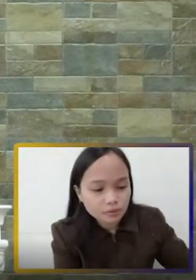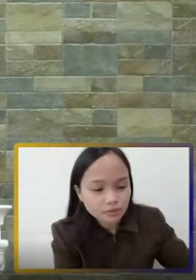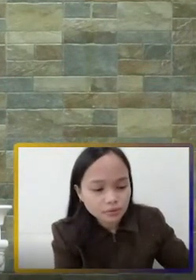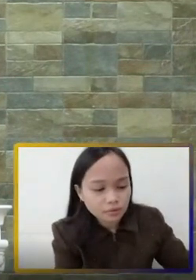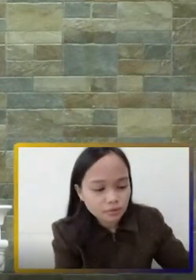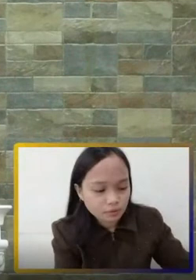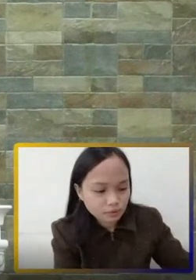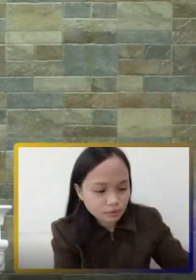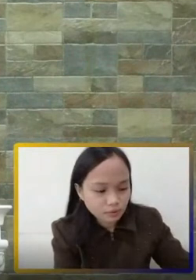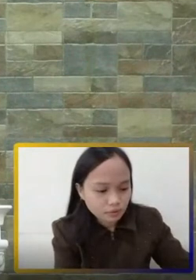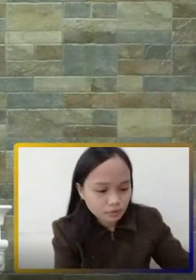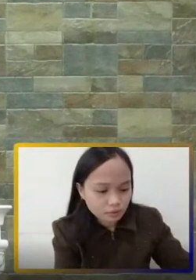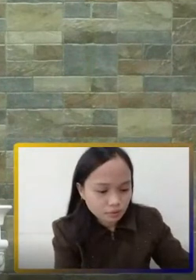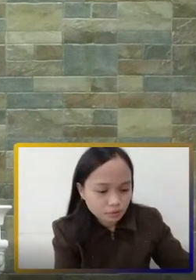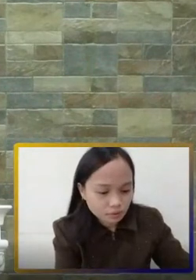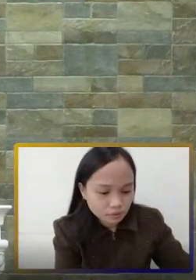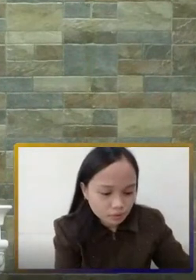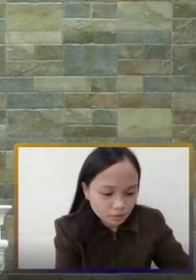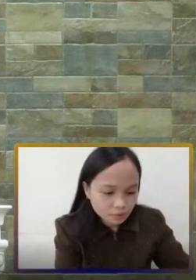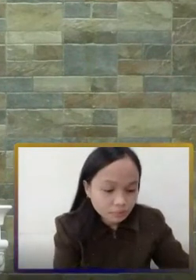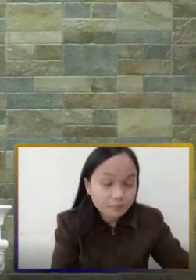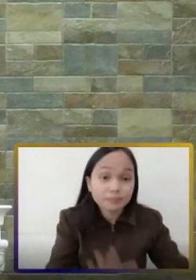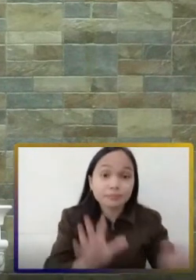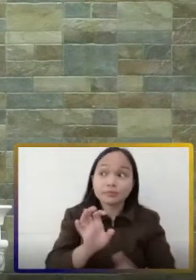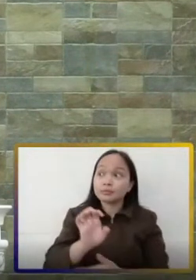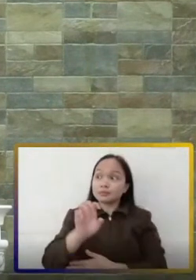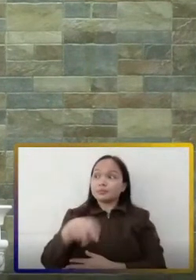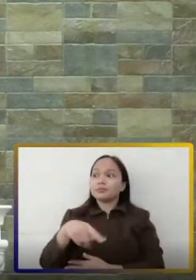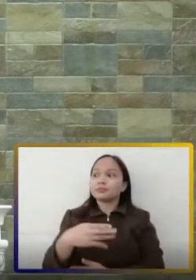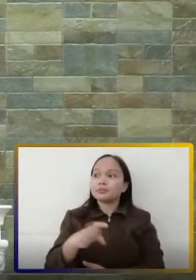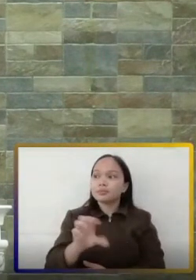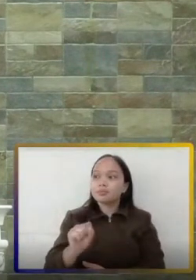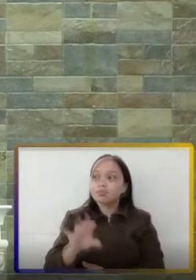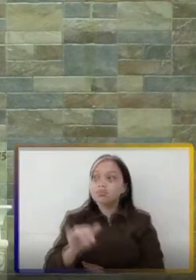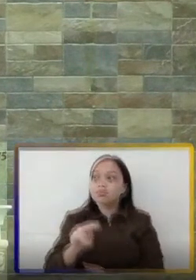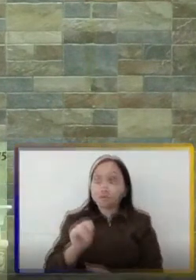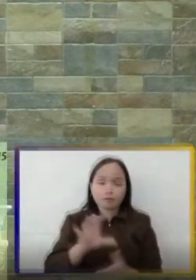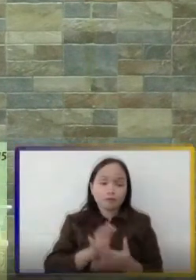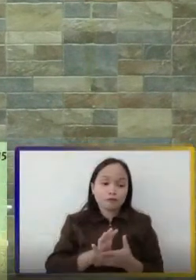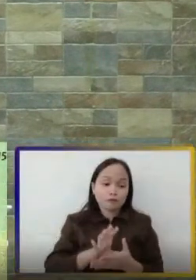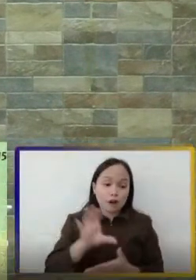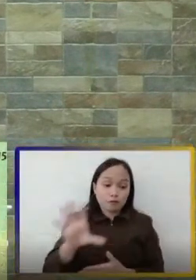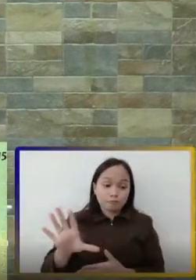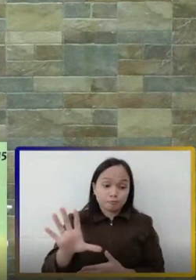In verse number 15. See then that you walk what?